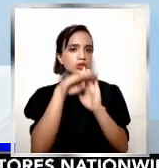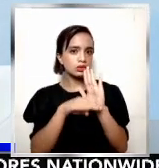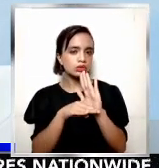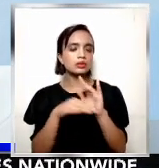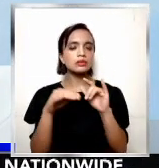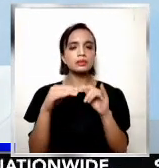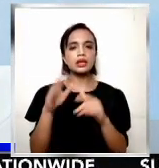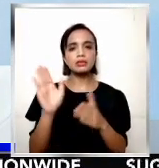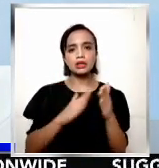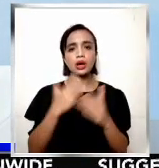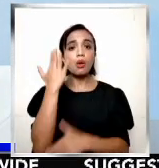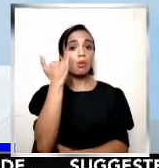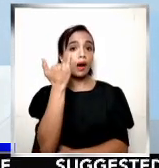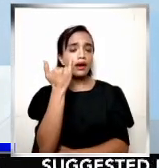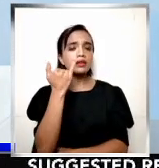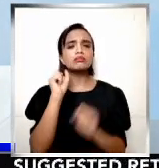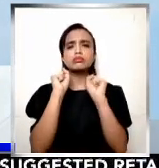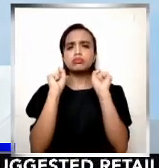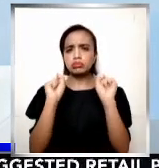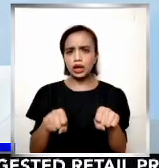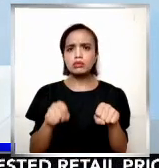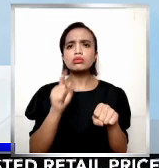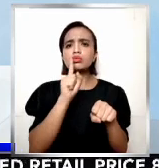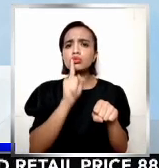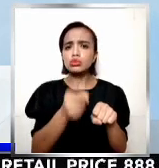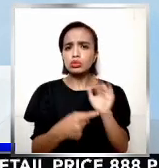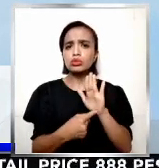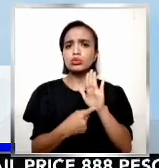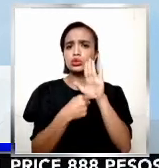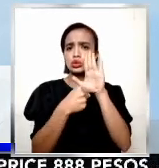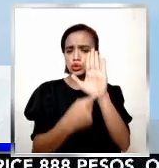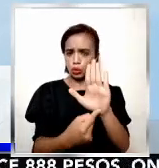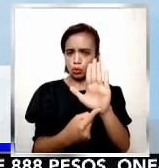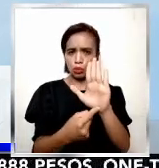can really feature the creative